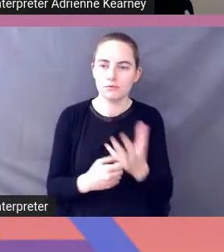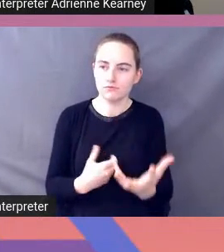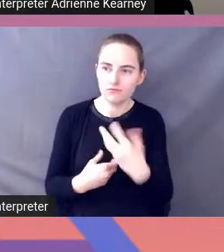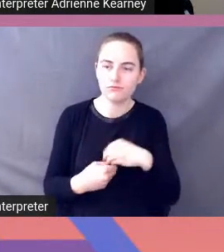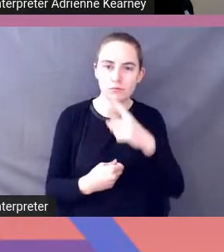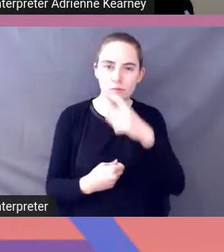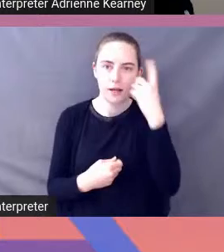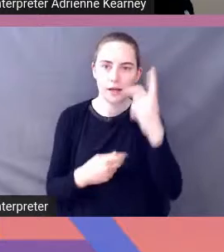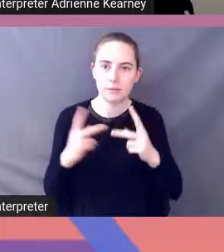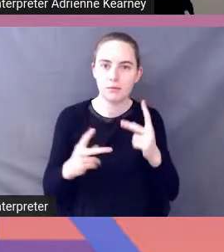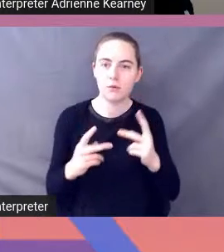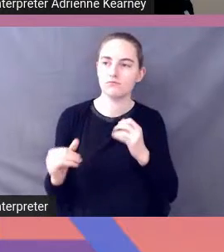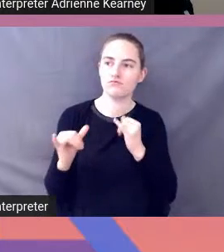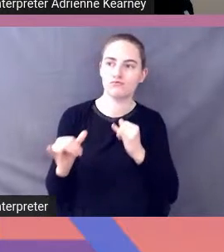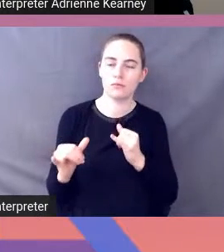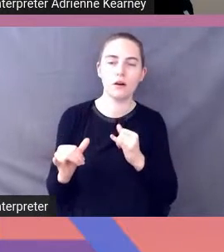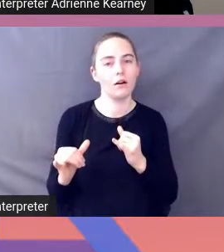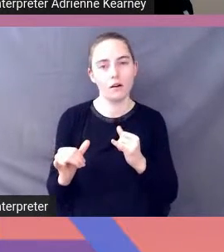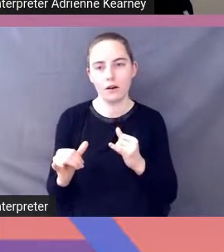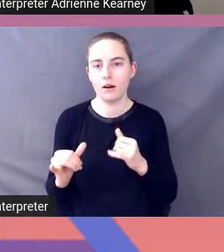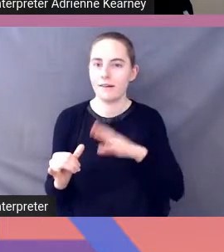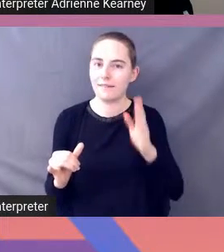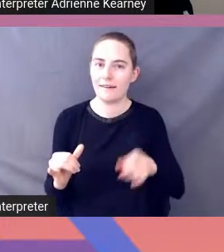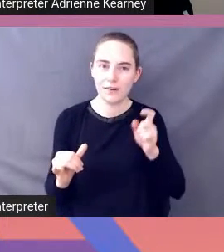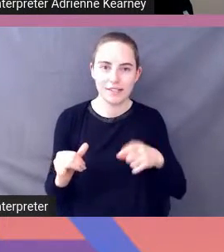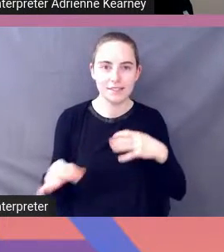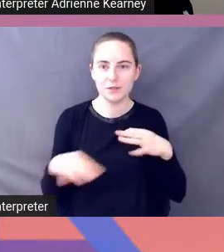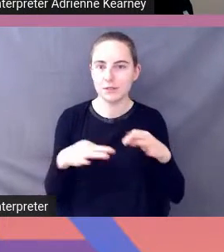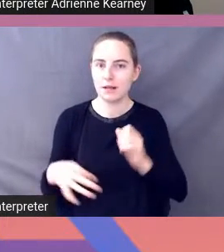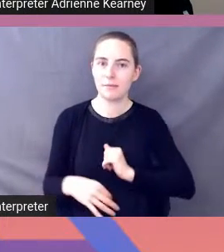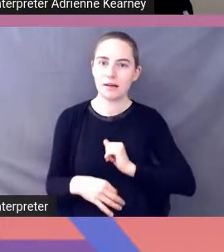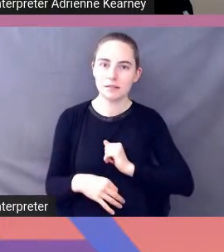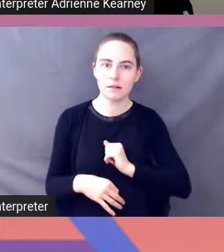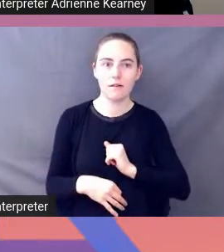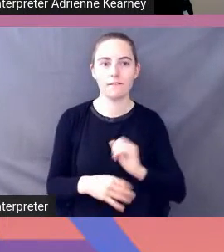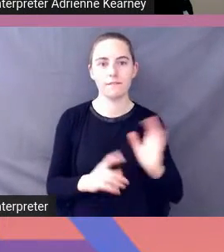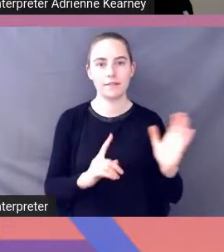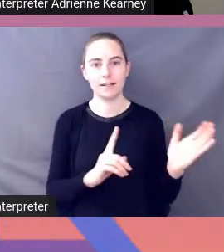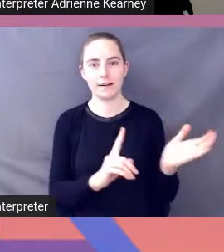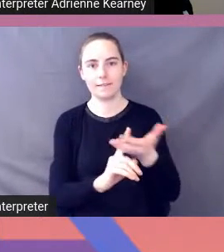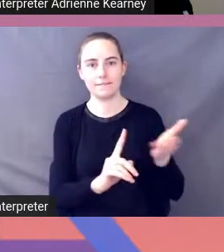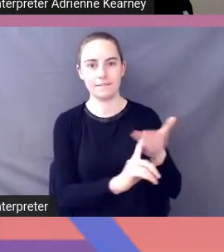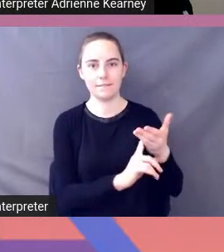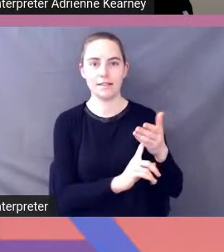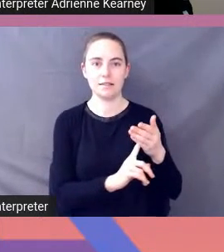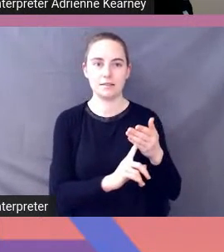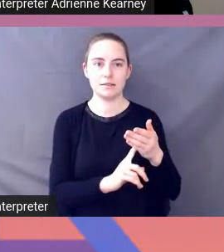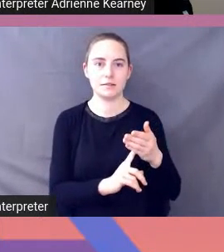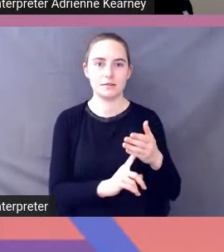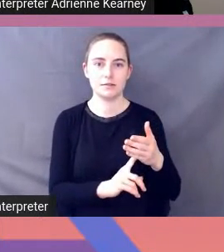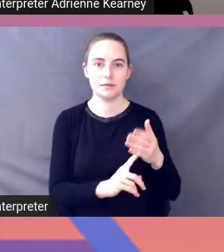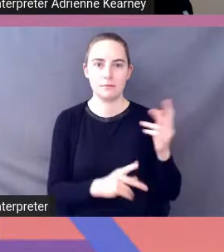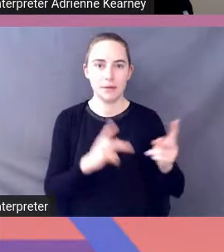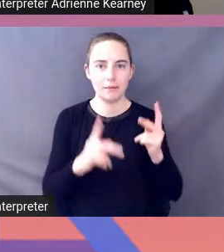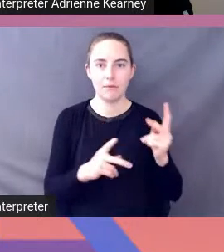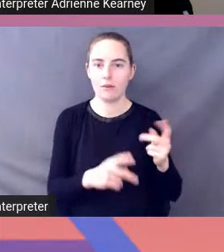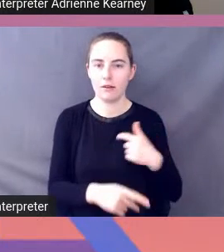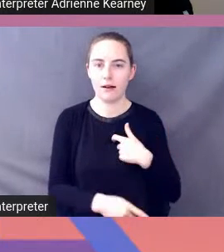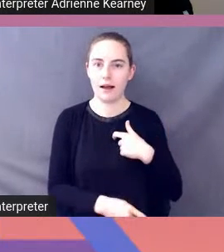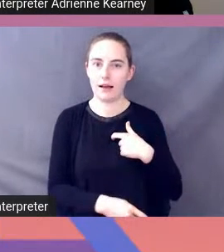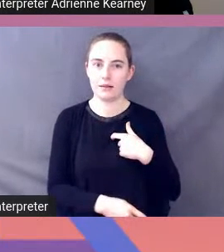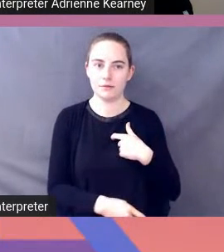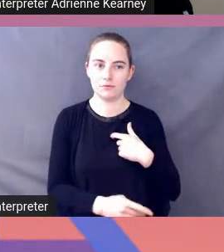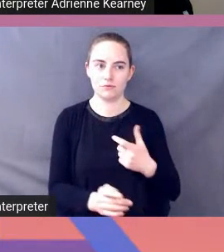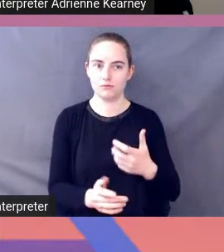will never have to explain myself to, and that's a group of people that I will never have to convince of my humanity or convince of why I deserve what I feel